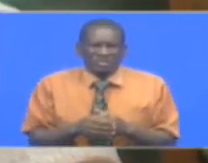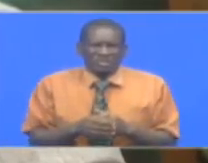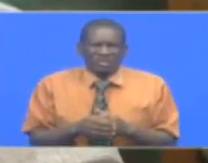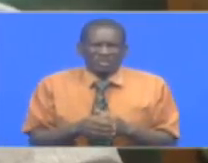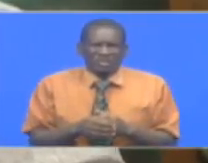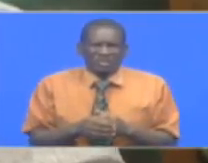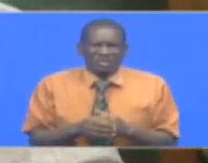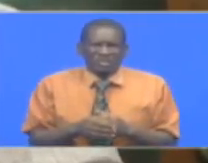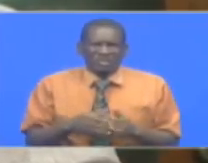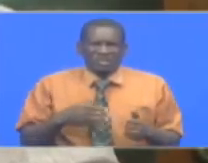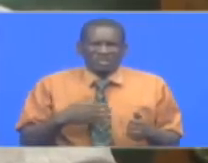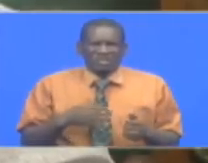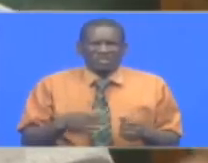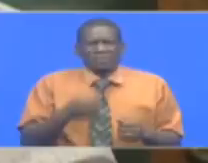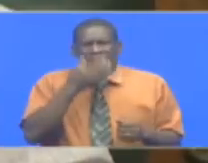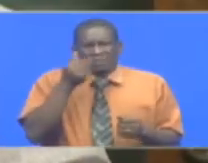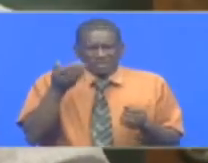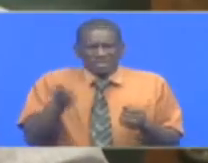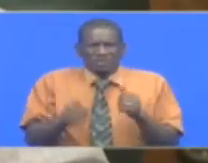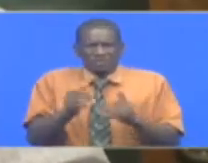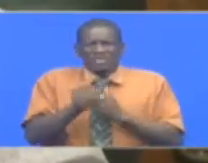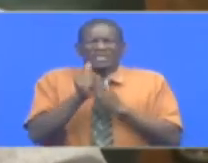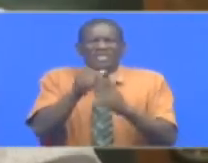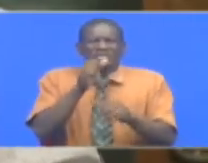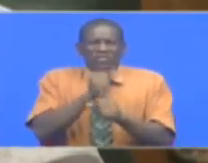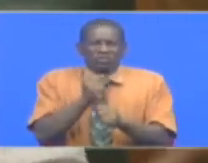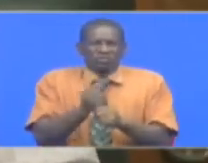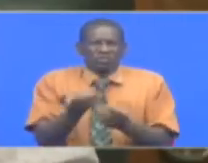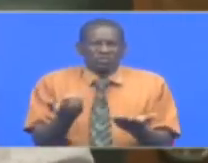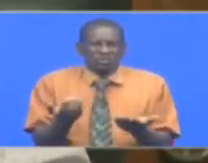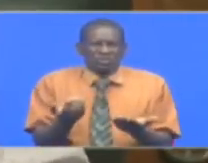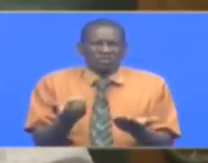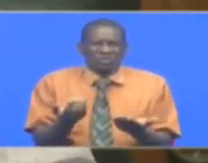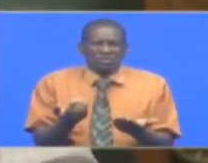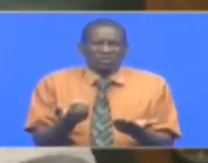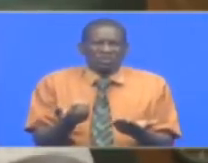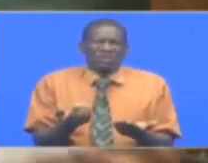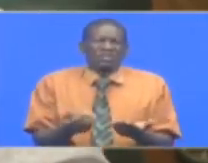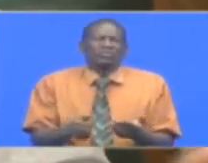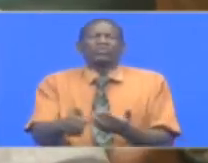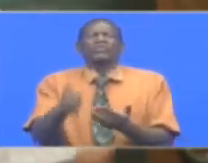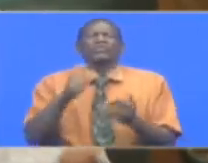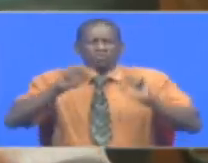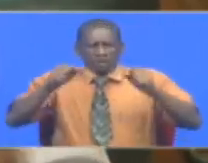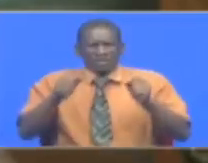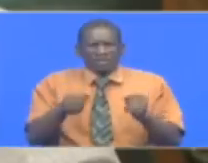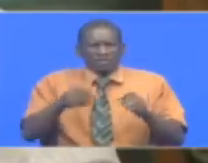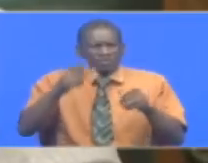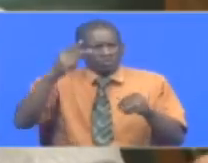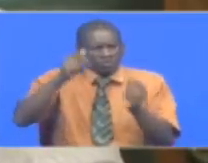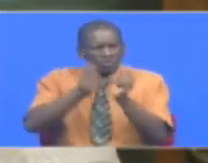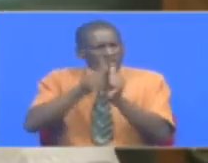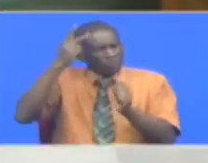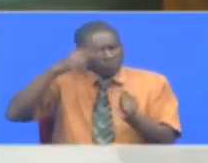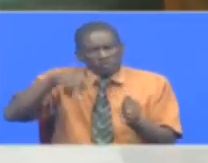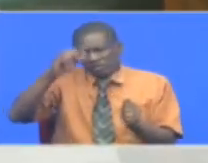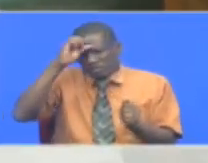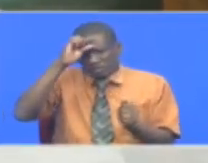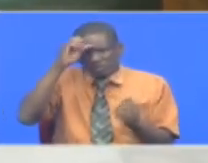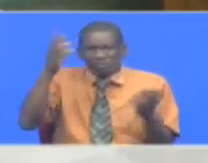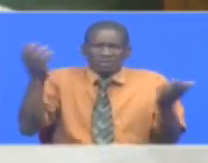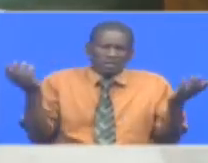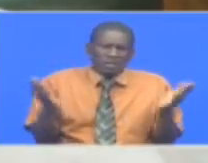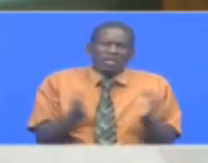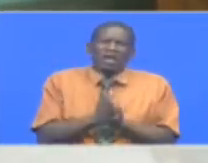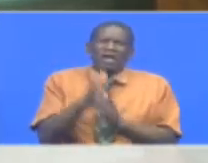the honorable thing that leaders do is to say, I disagree with the policies of this government, and